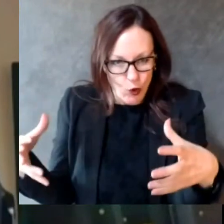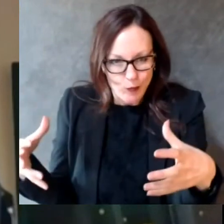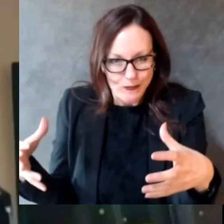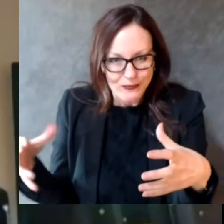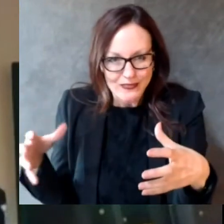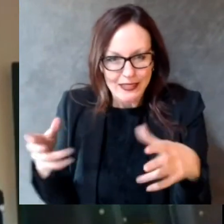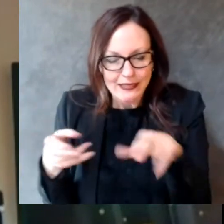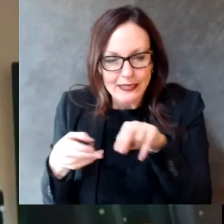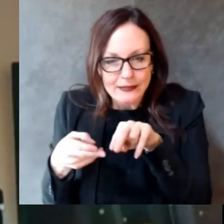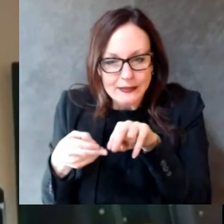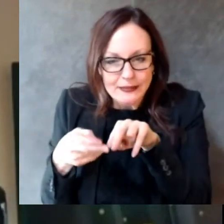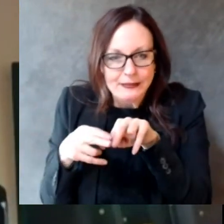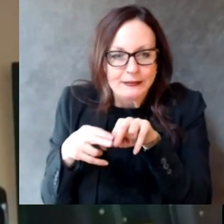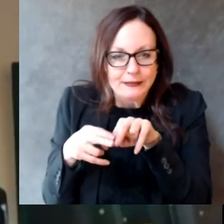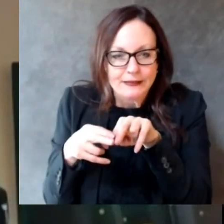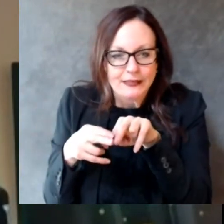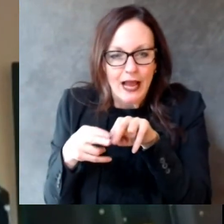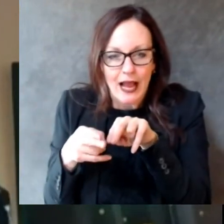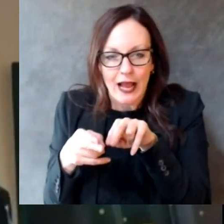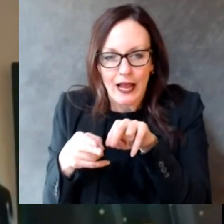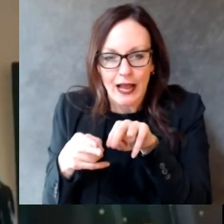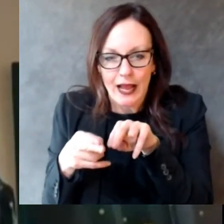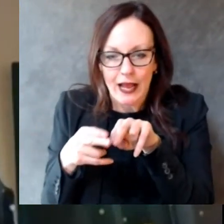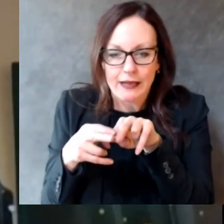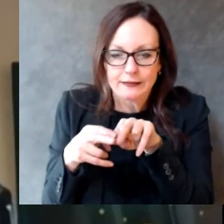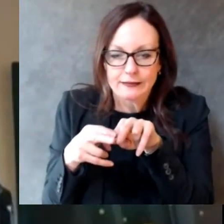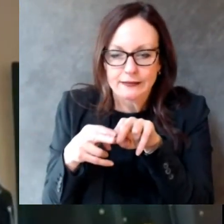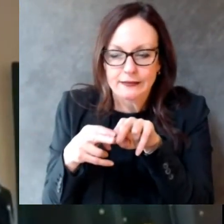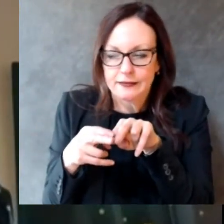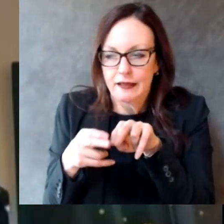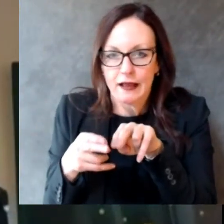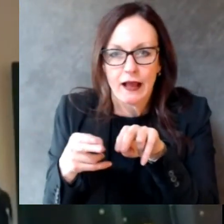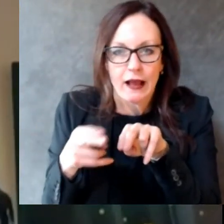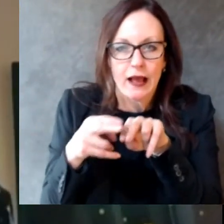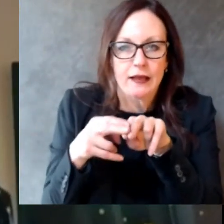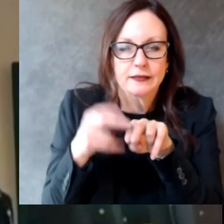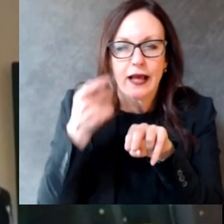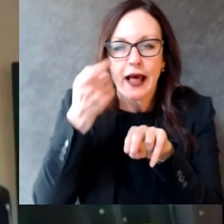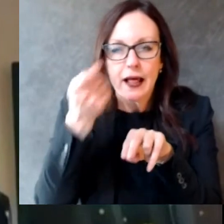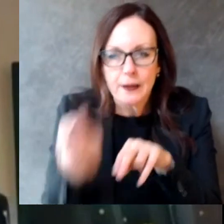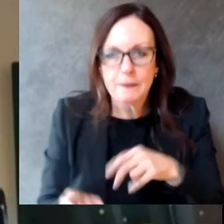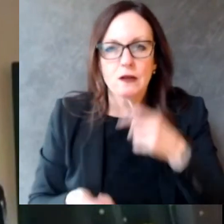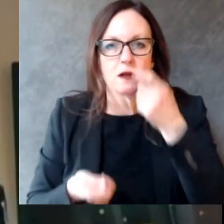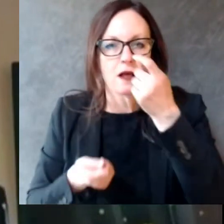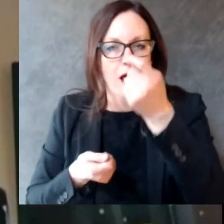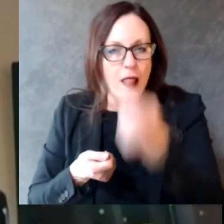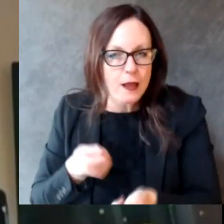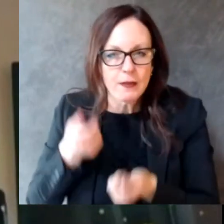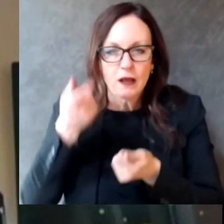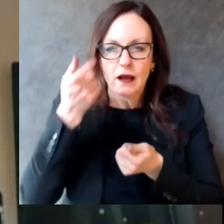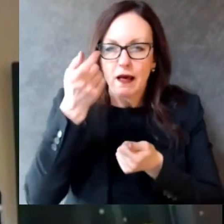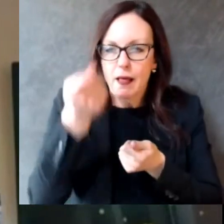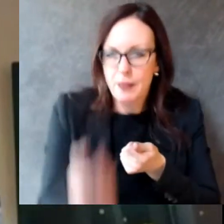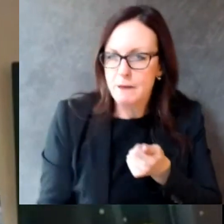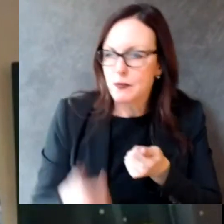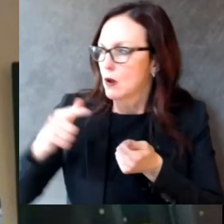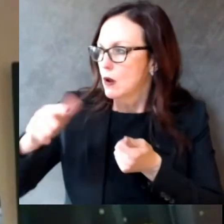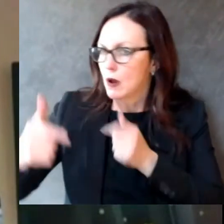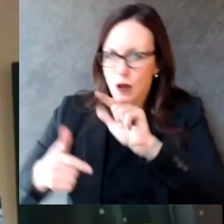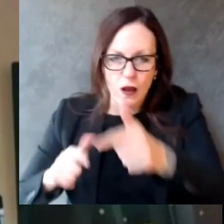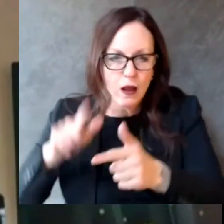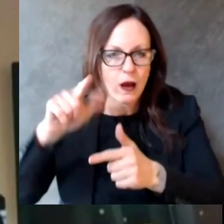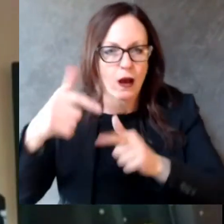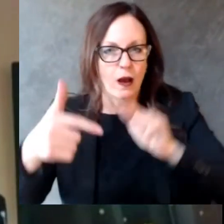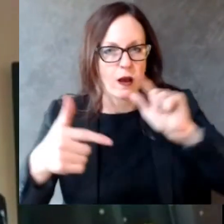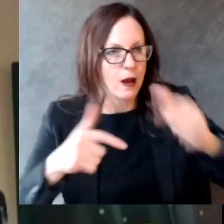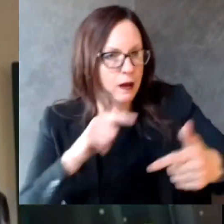months opt for vaccine, but are now. We're also, need to continue to make vaccine more